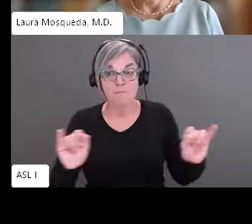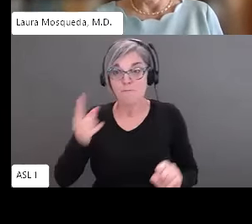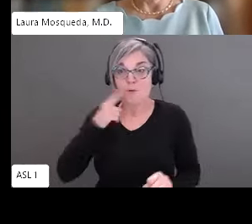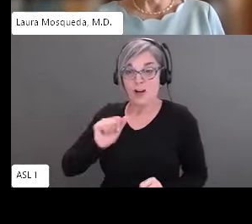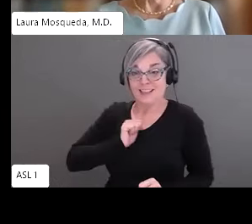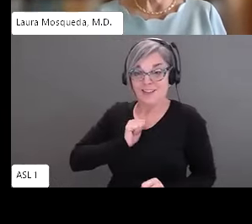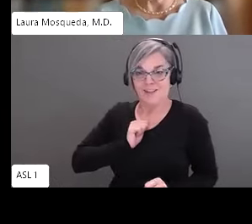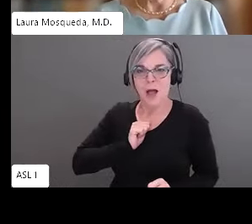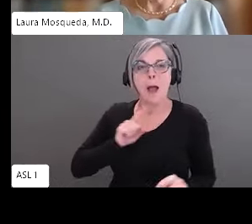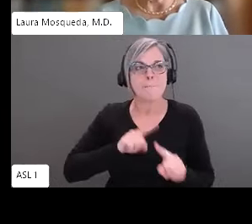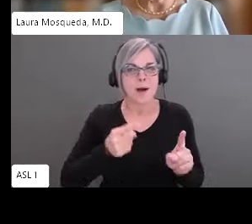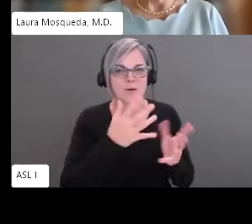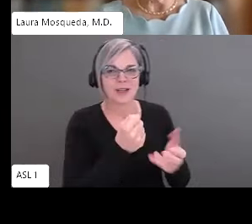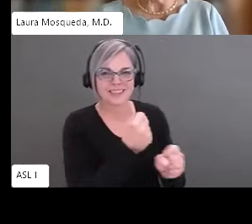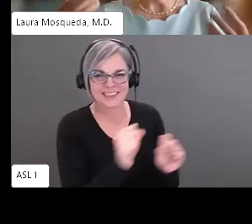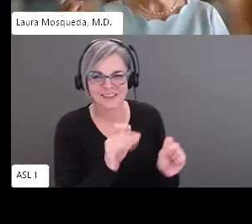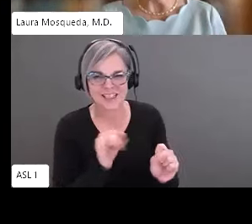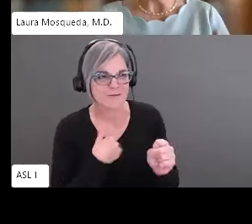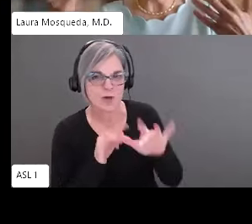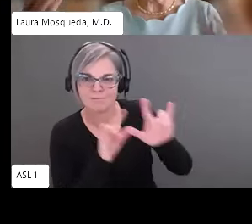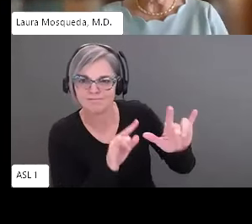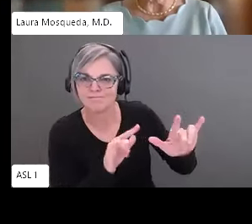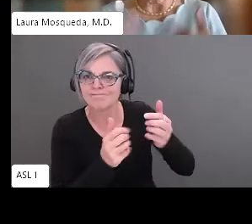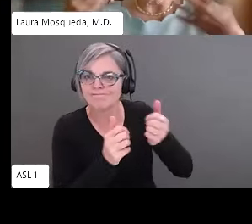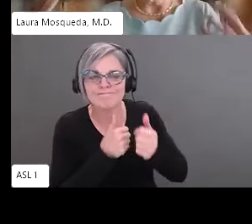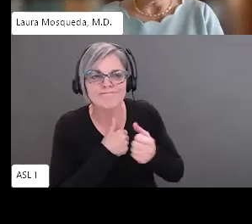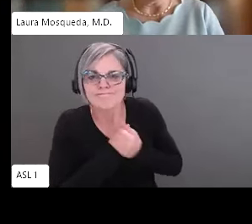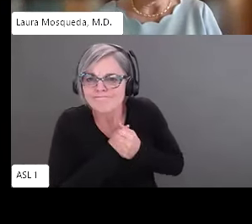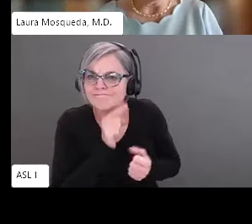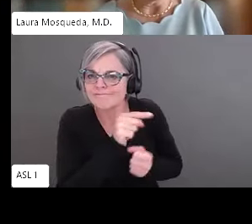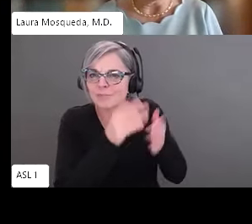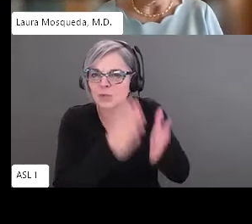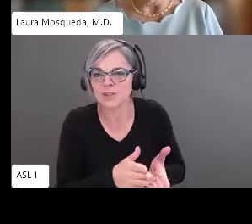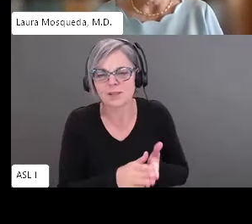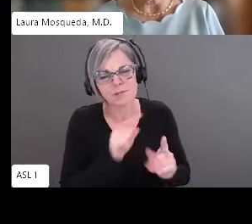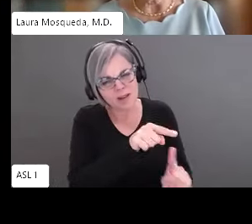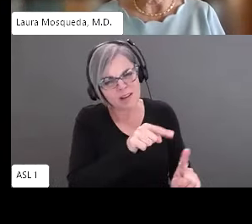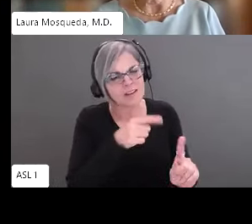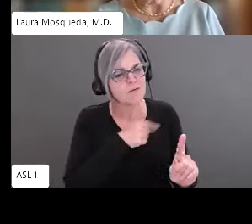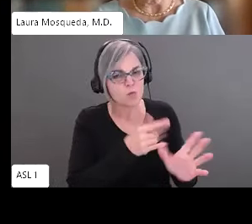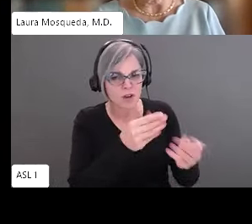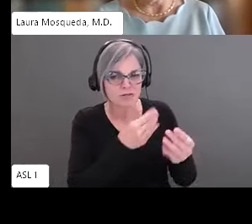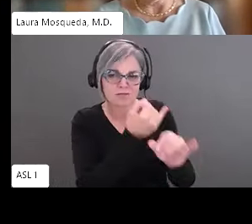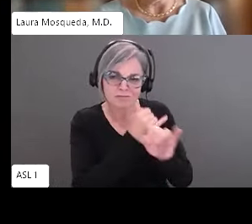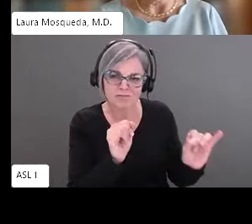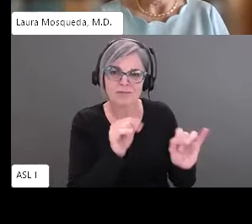ones. But when we're trying to give everybody some autonomy, we need to look to them to be our